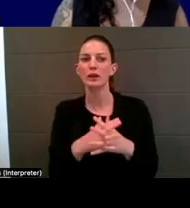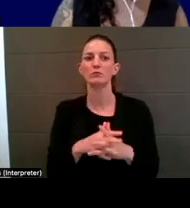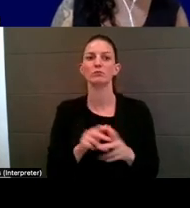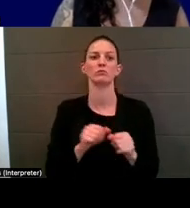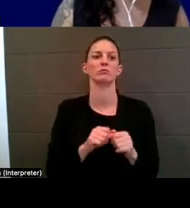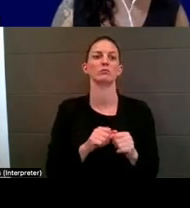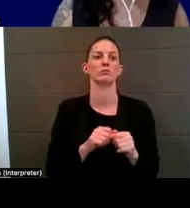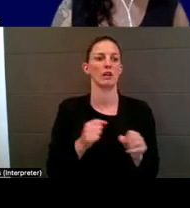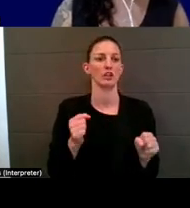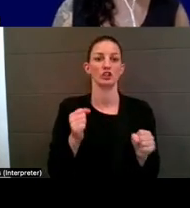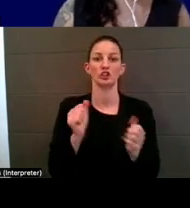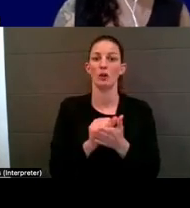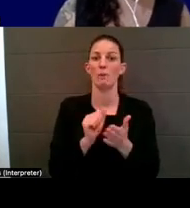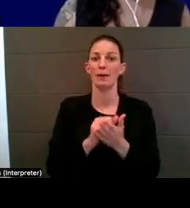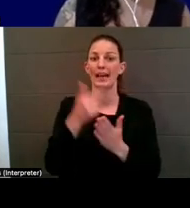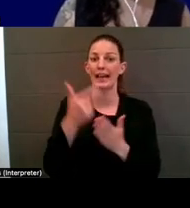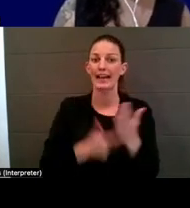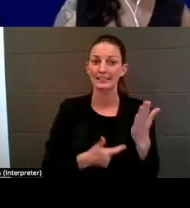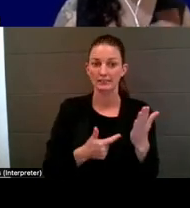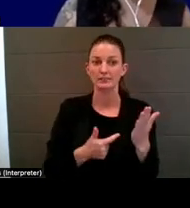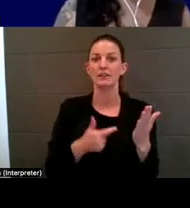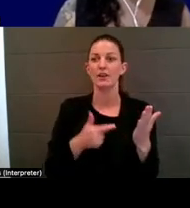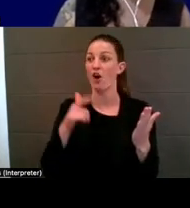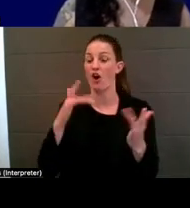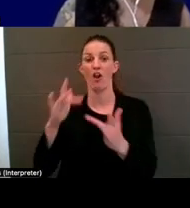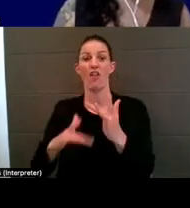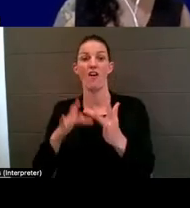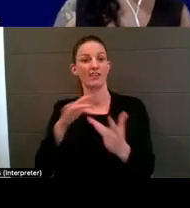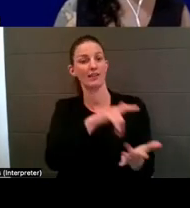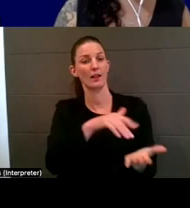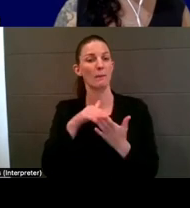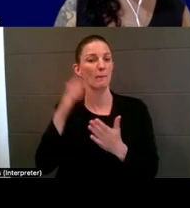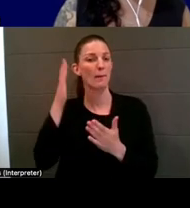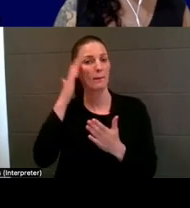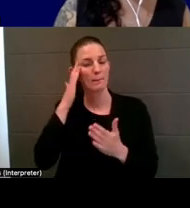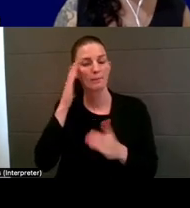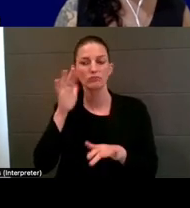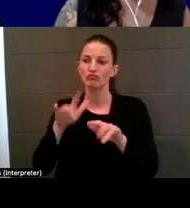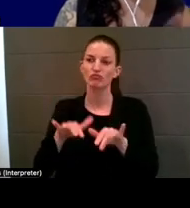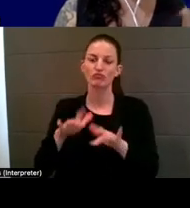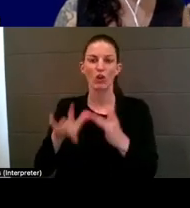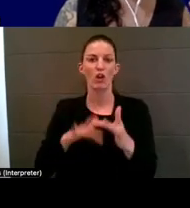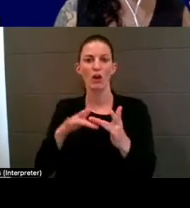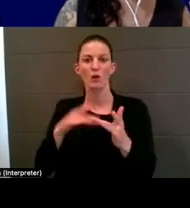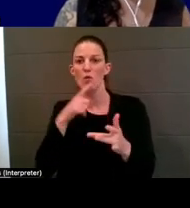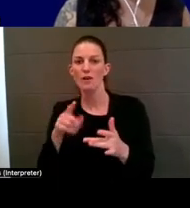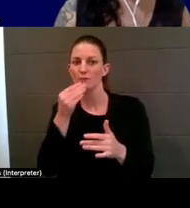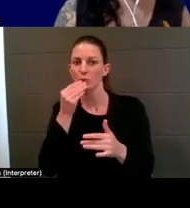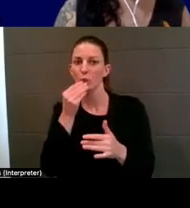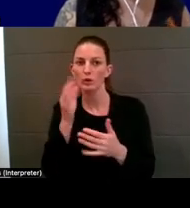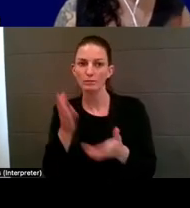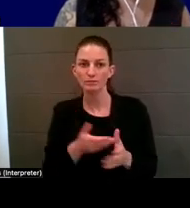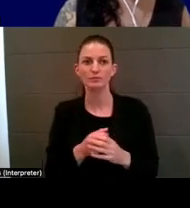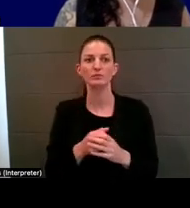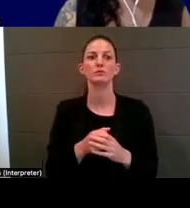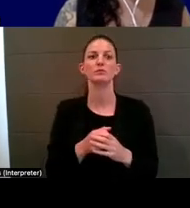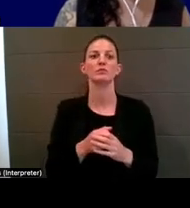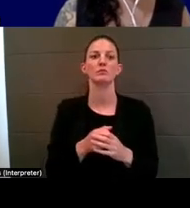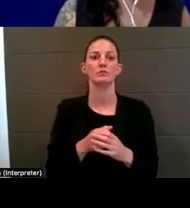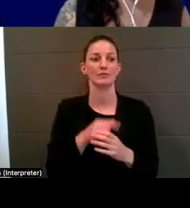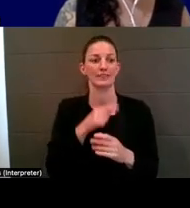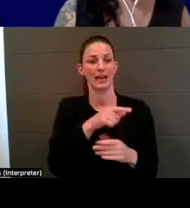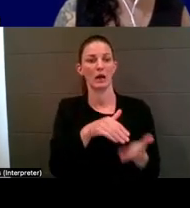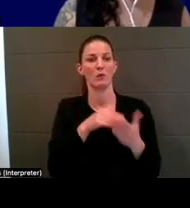pick the challenges for the week. We help him learn food preparation and we time meals and new challenges when